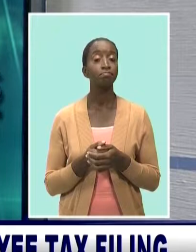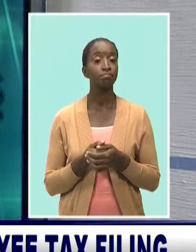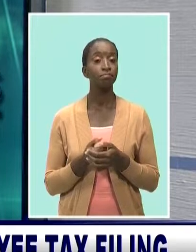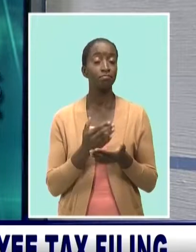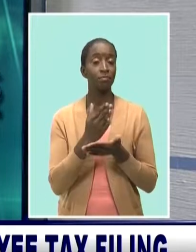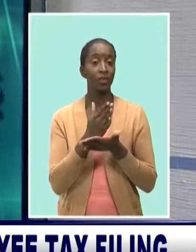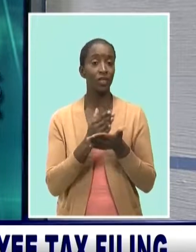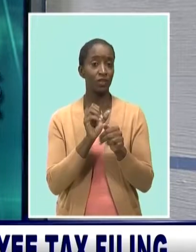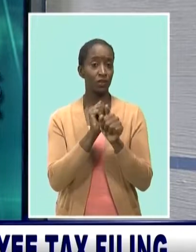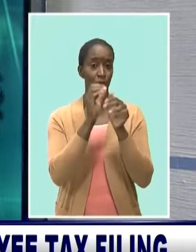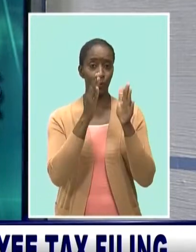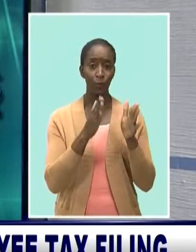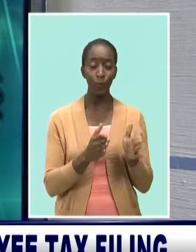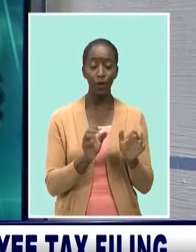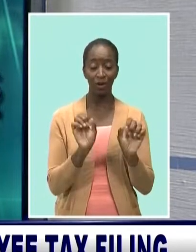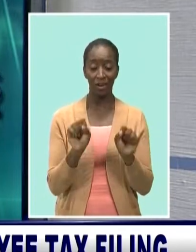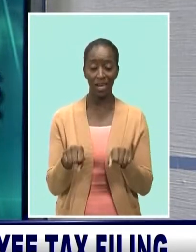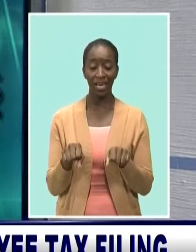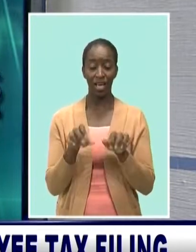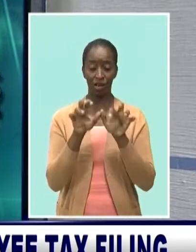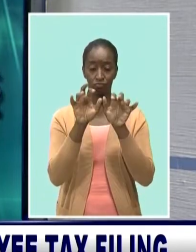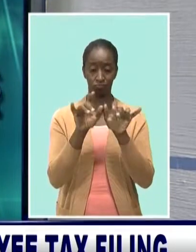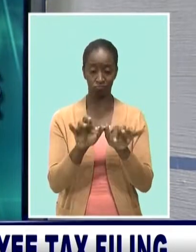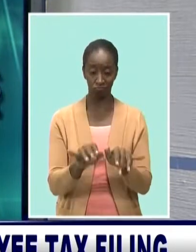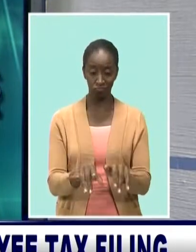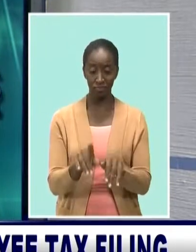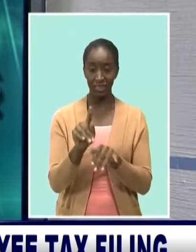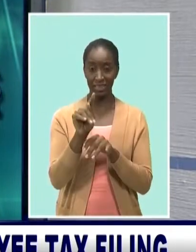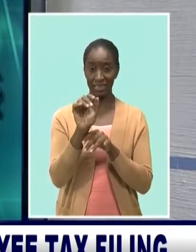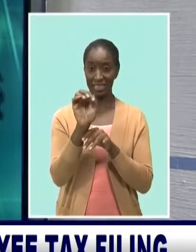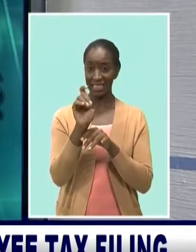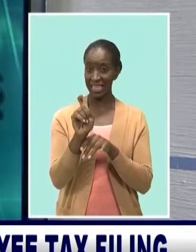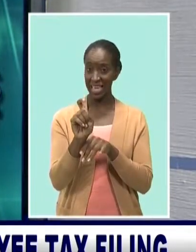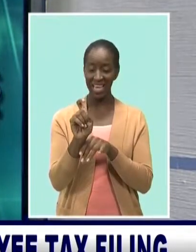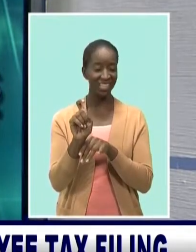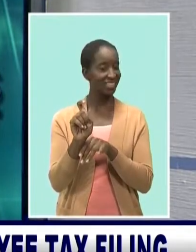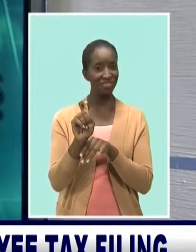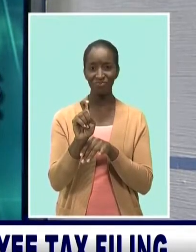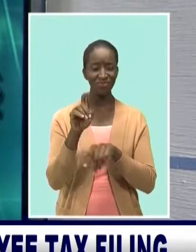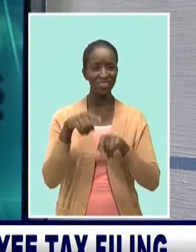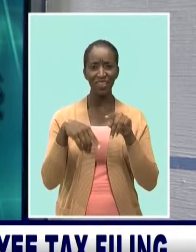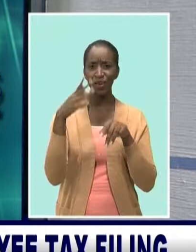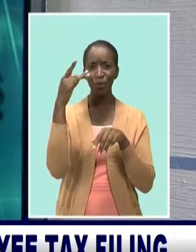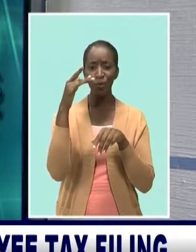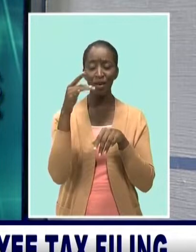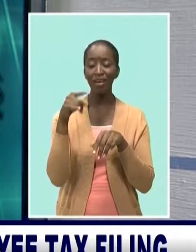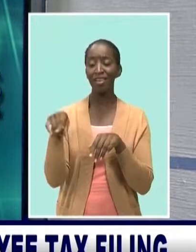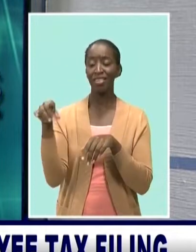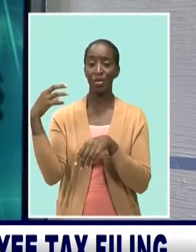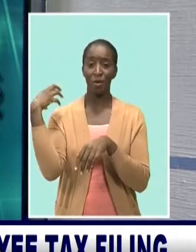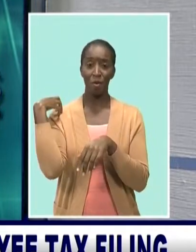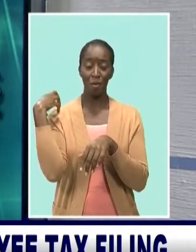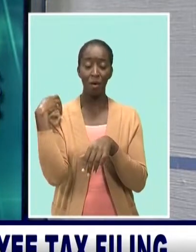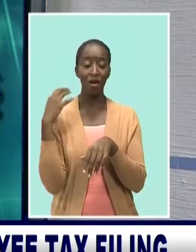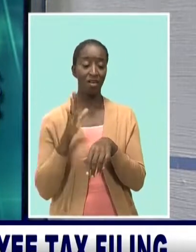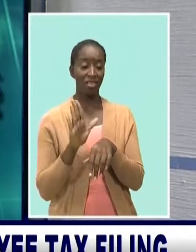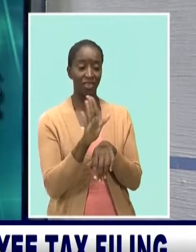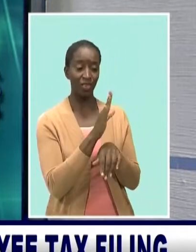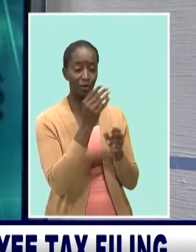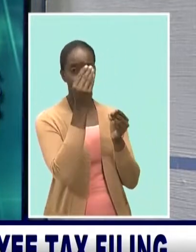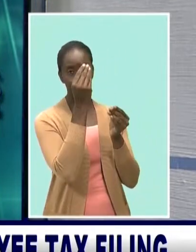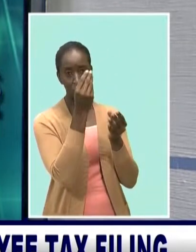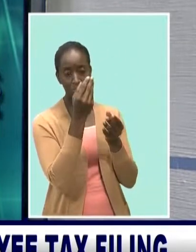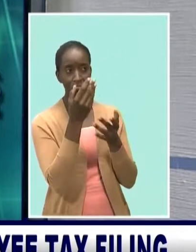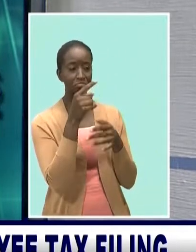to file their taxes because employers have not uploaded their information to the BRA's tax system. The revelation